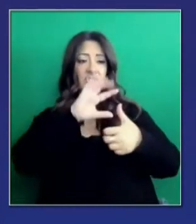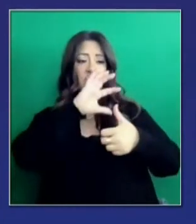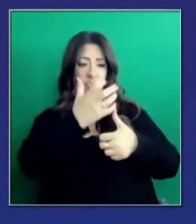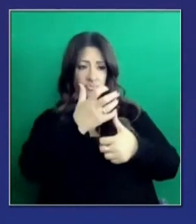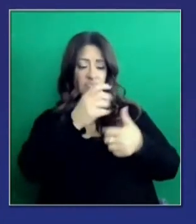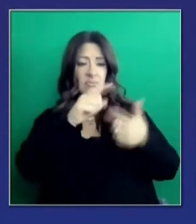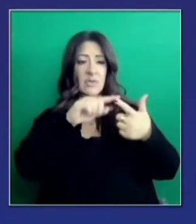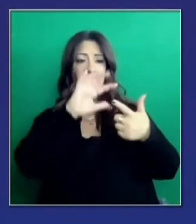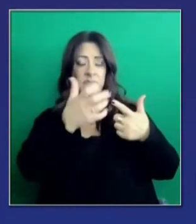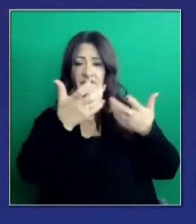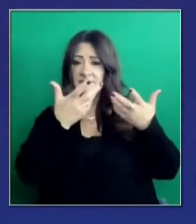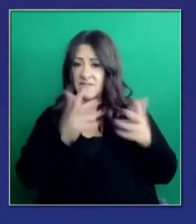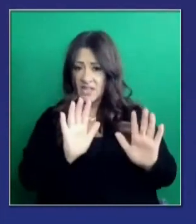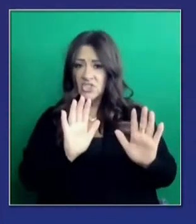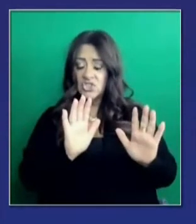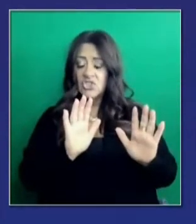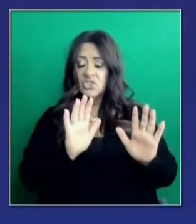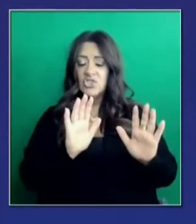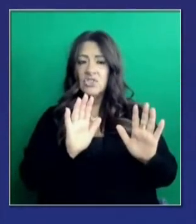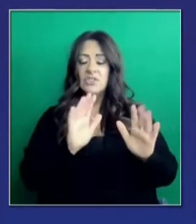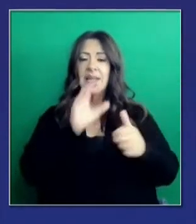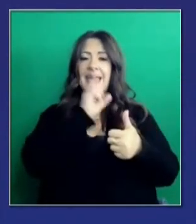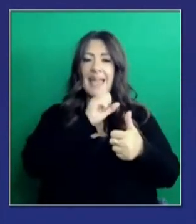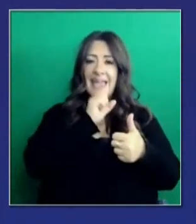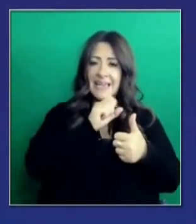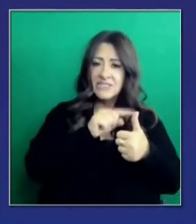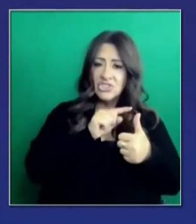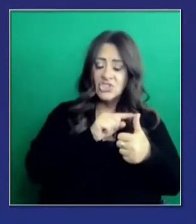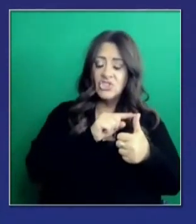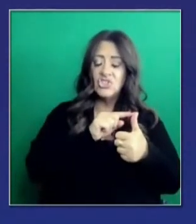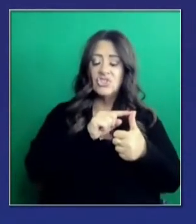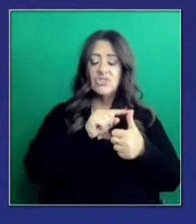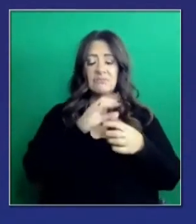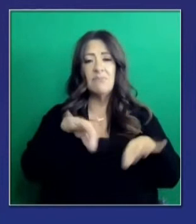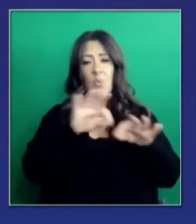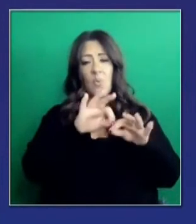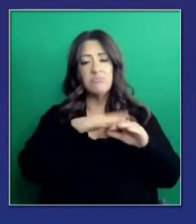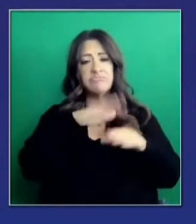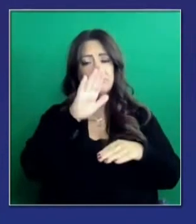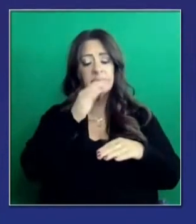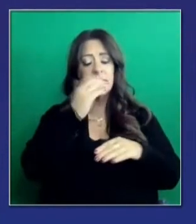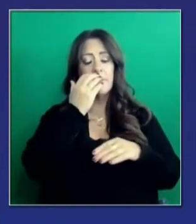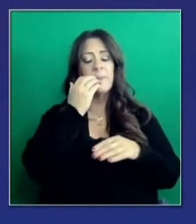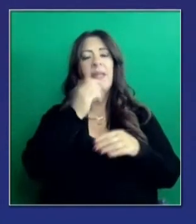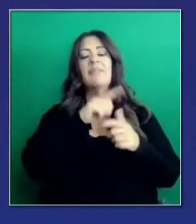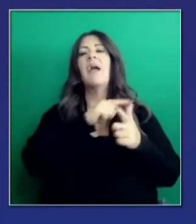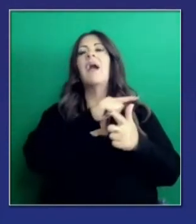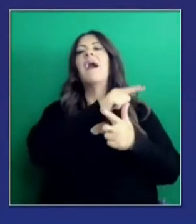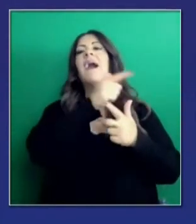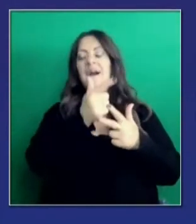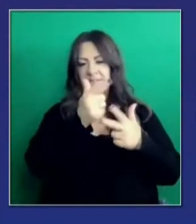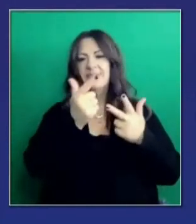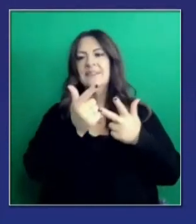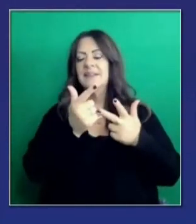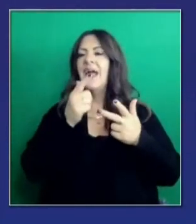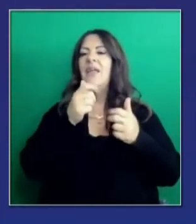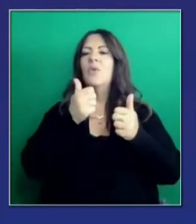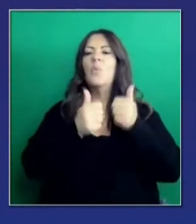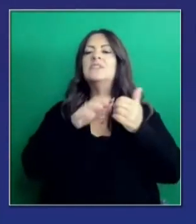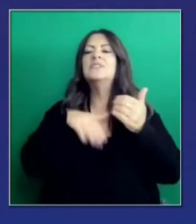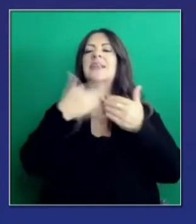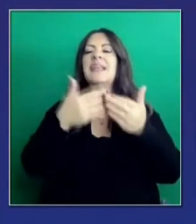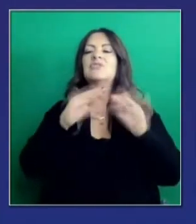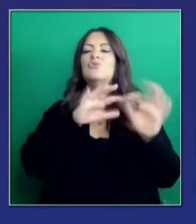here clearly, to an age-based eligibility, which will allow us to scale up much more quickly and get vaccines to